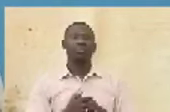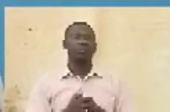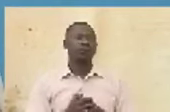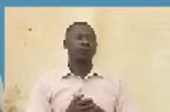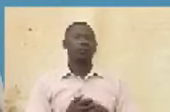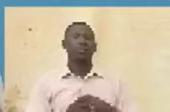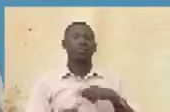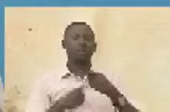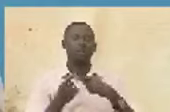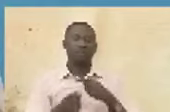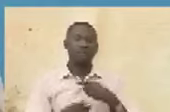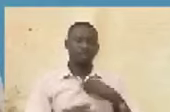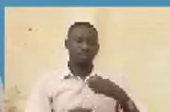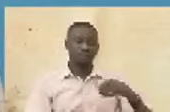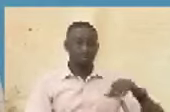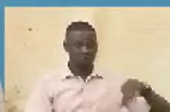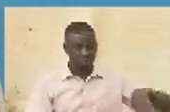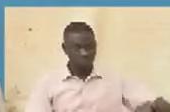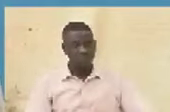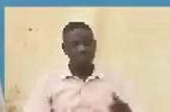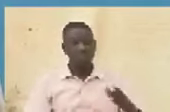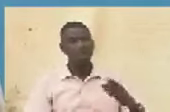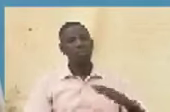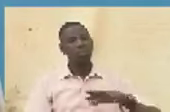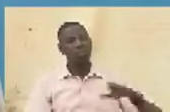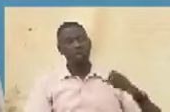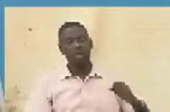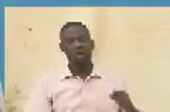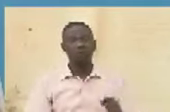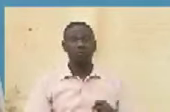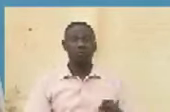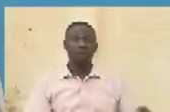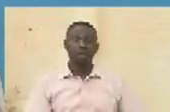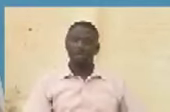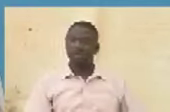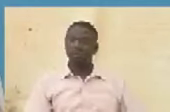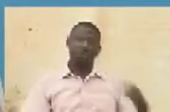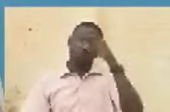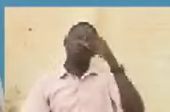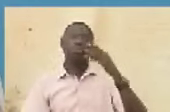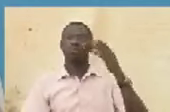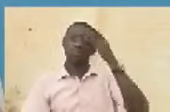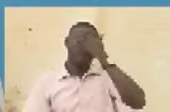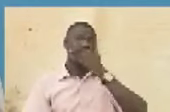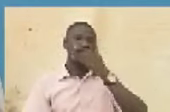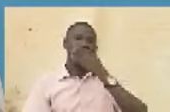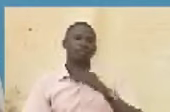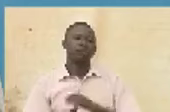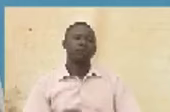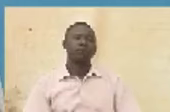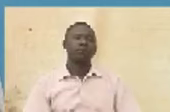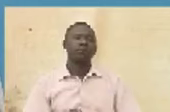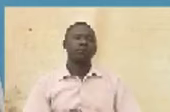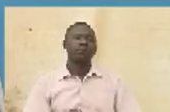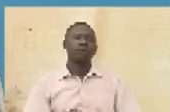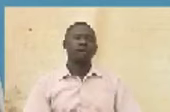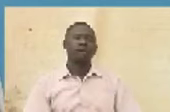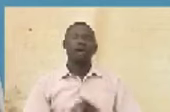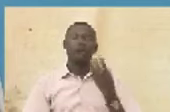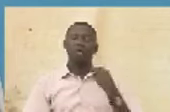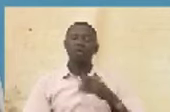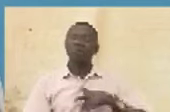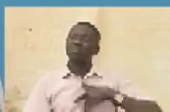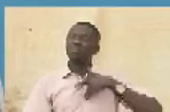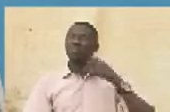Then they will take up water ya fayinya kono and throw it on your face odimo ka danda me ni ala dorona kalon